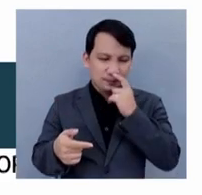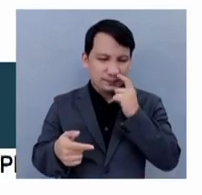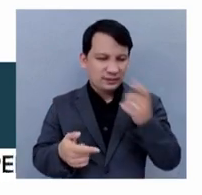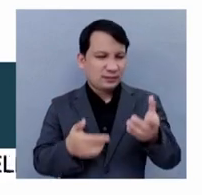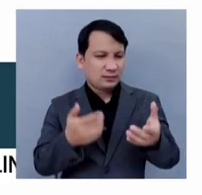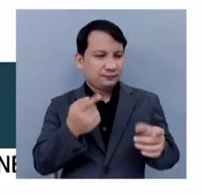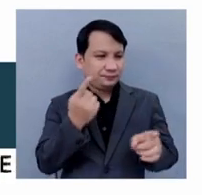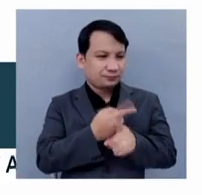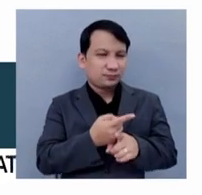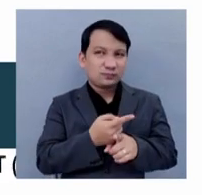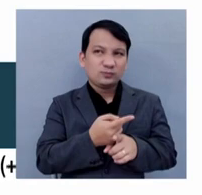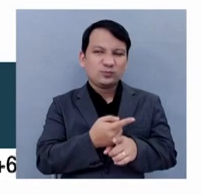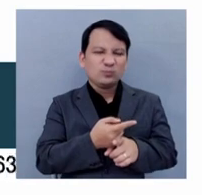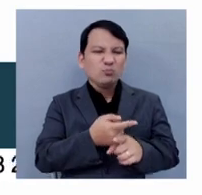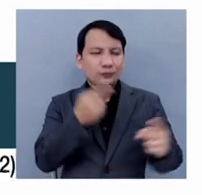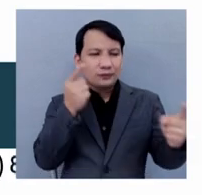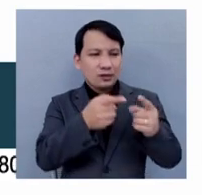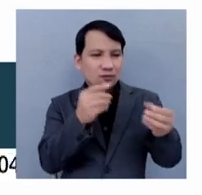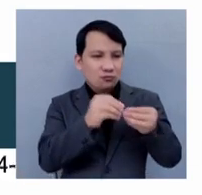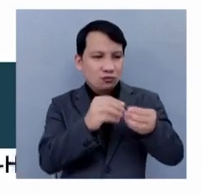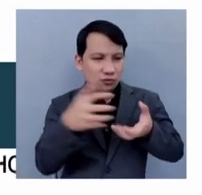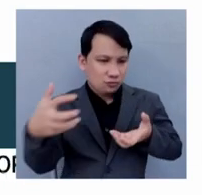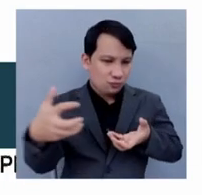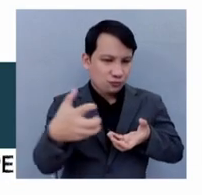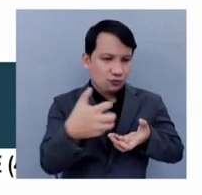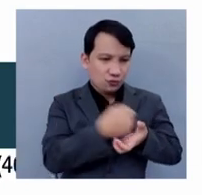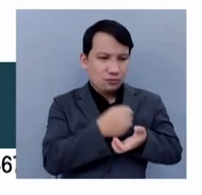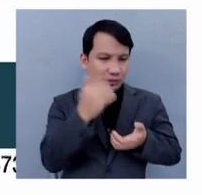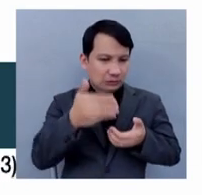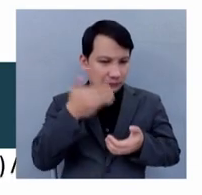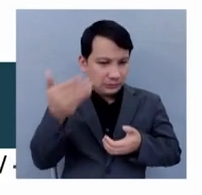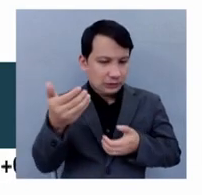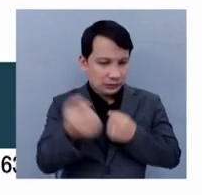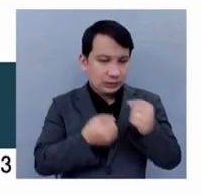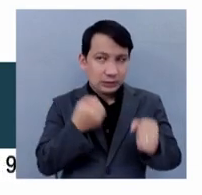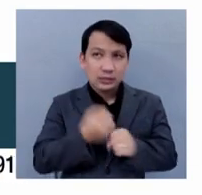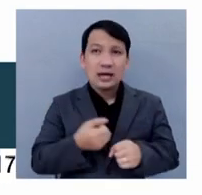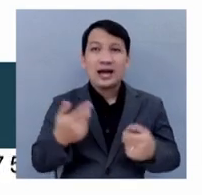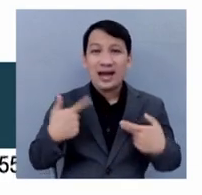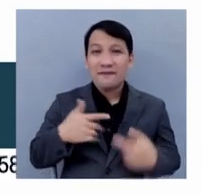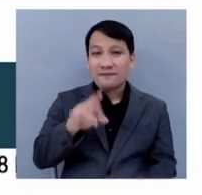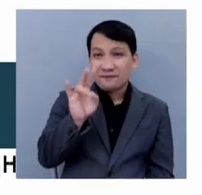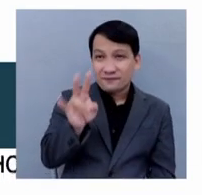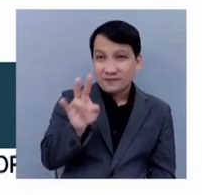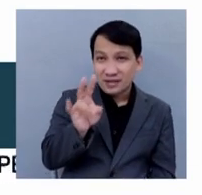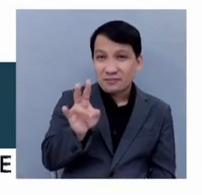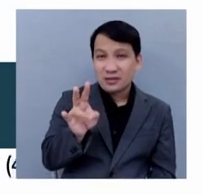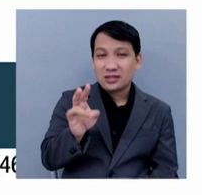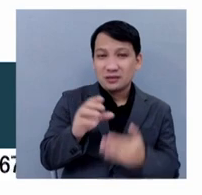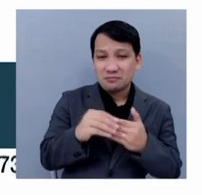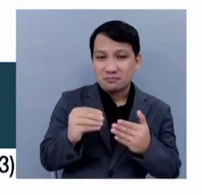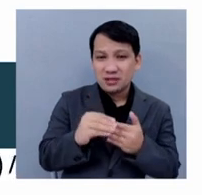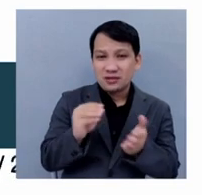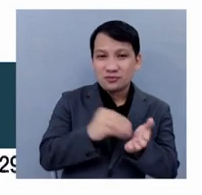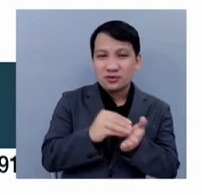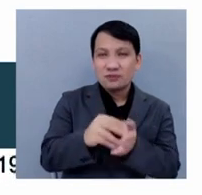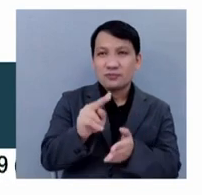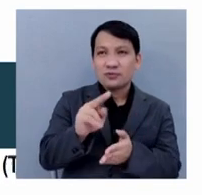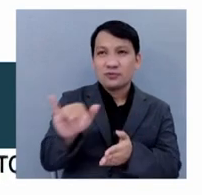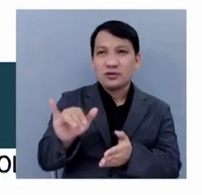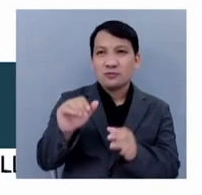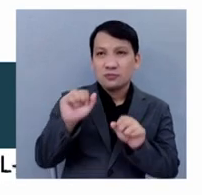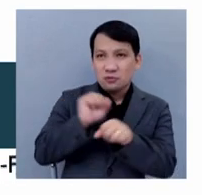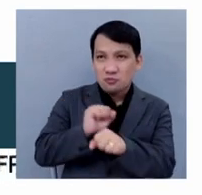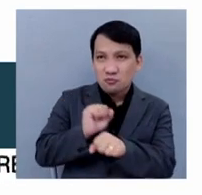bright prospects of more recoveries in the coming years. Meron po tayong $70 million in New York. We are working on final